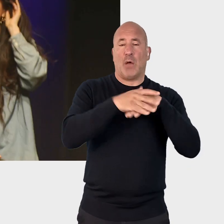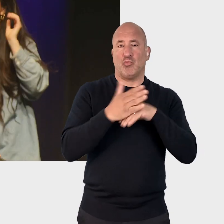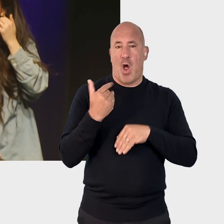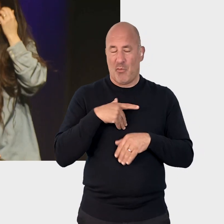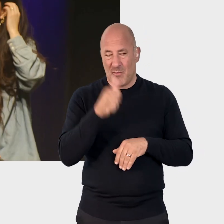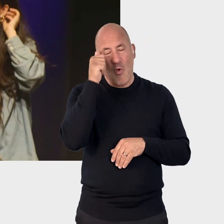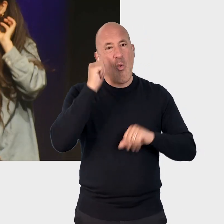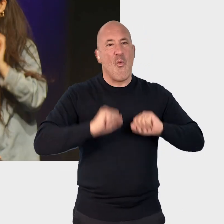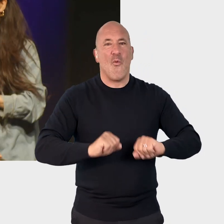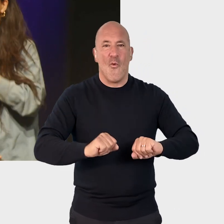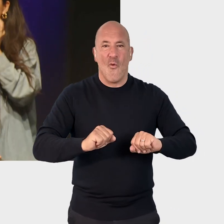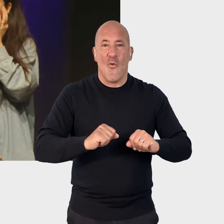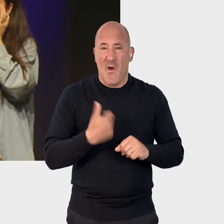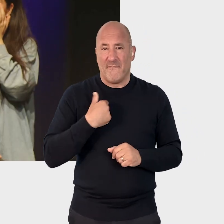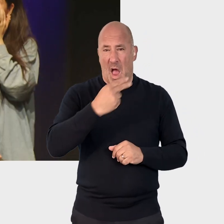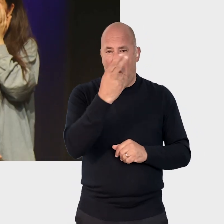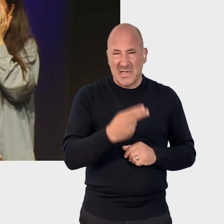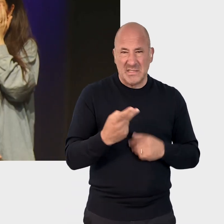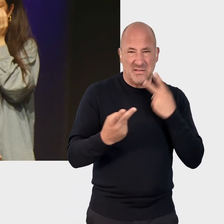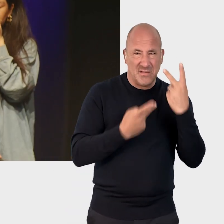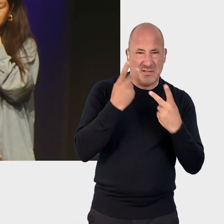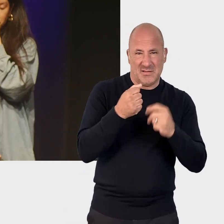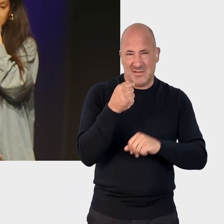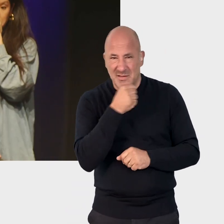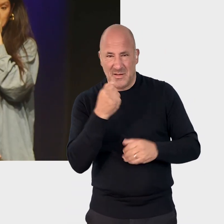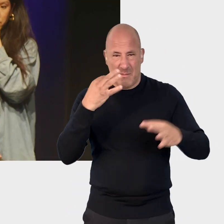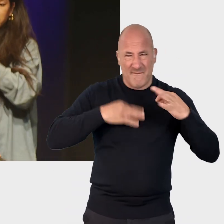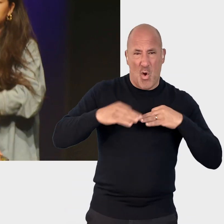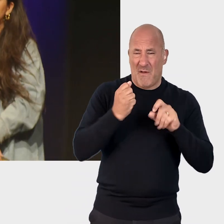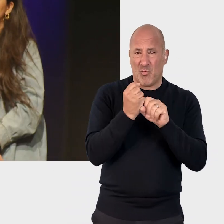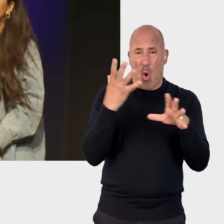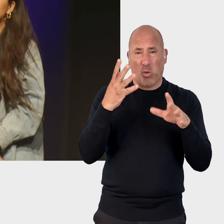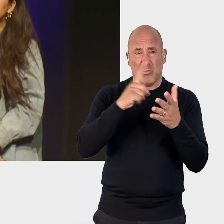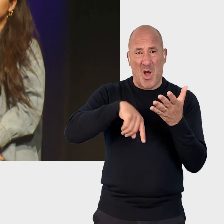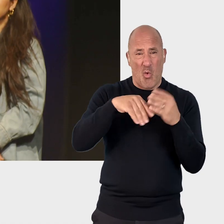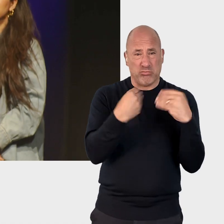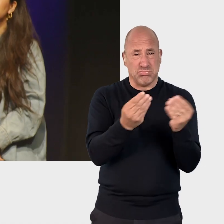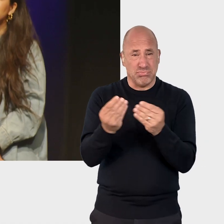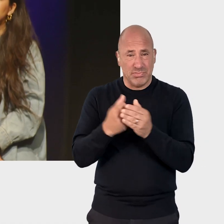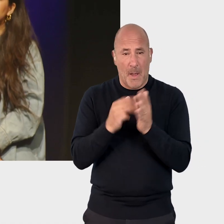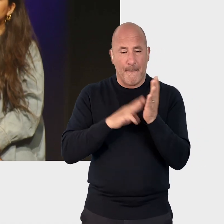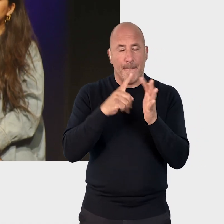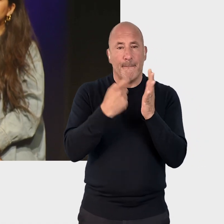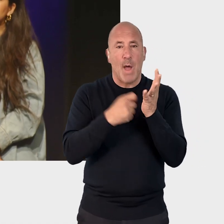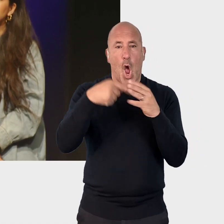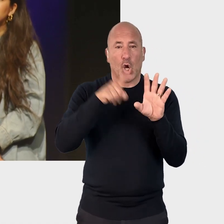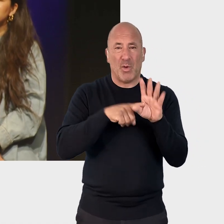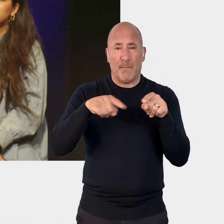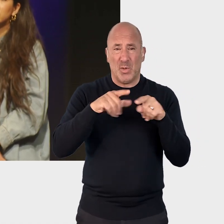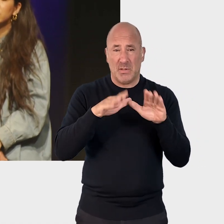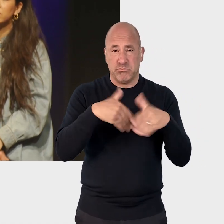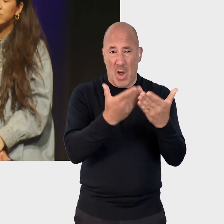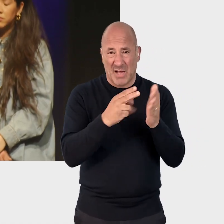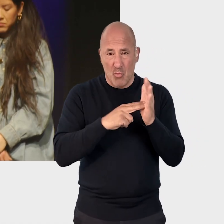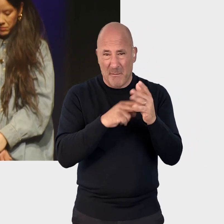been accepted into the Music Cities network to recognise that. And we have artists and